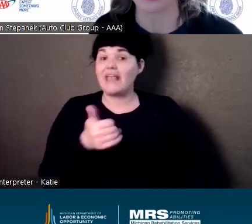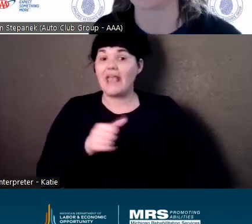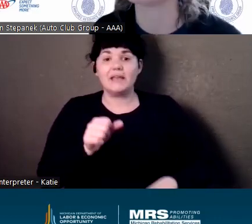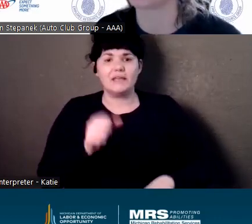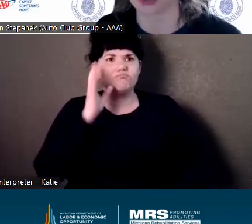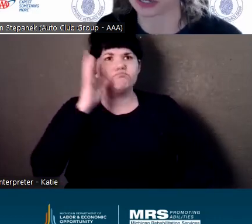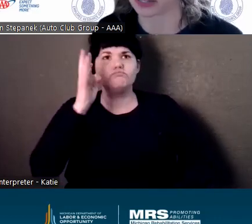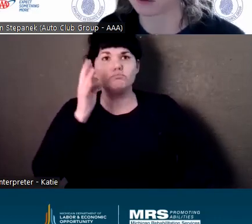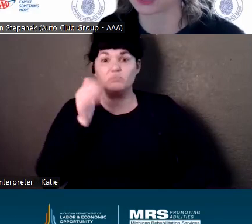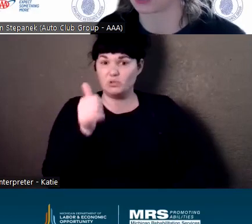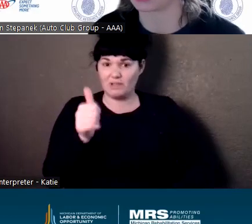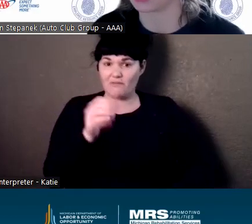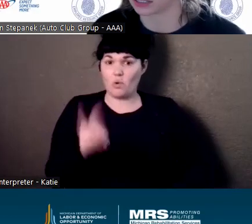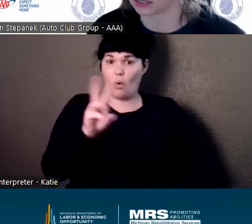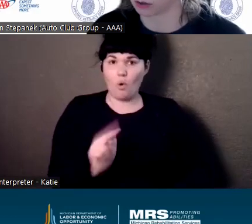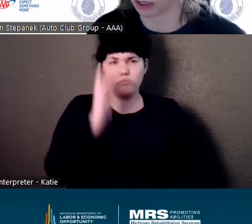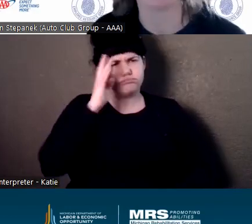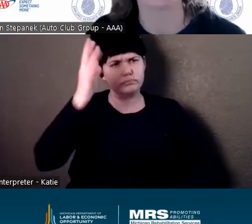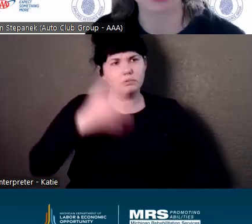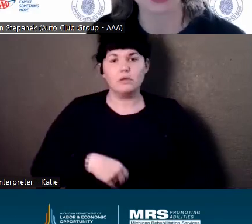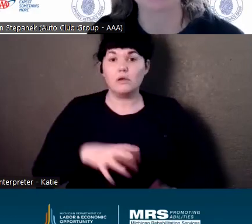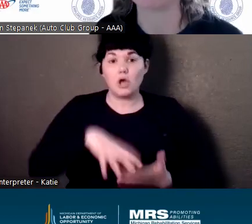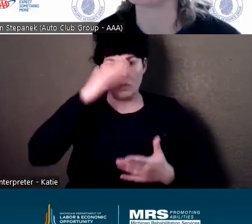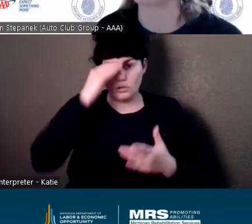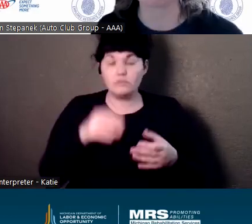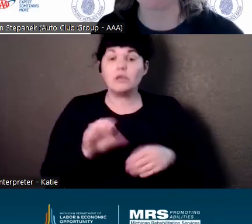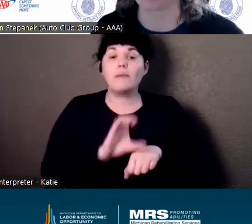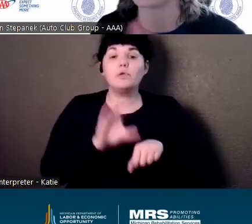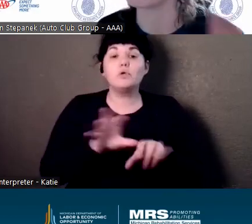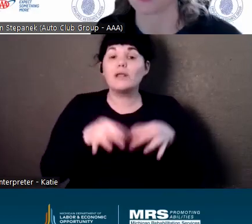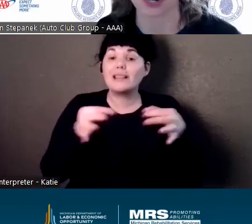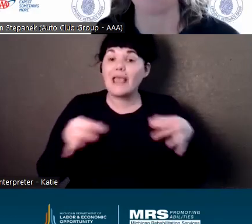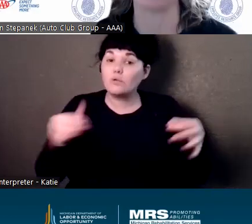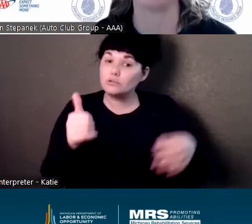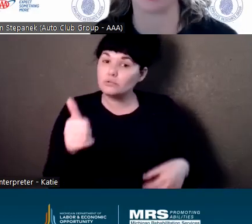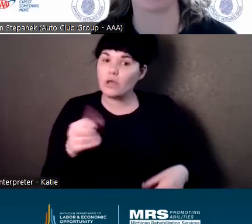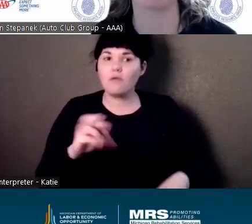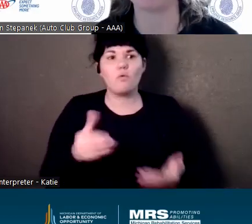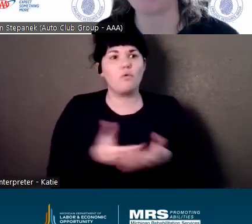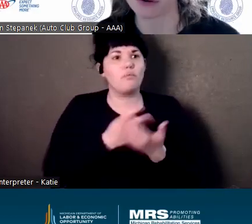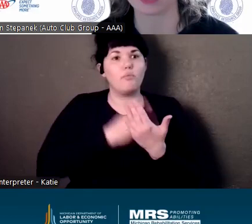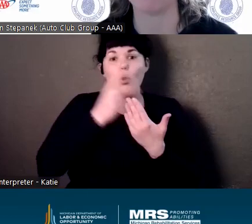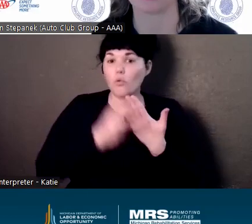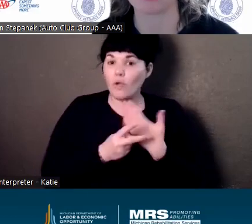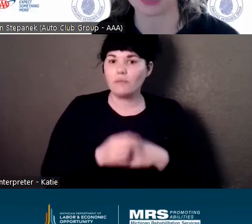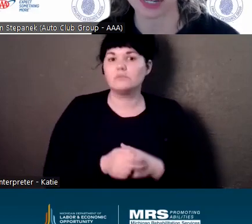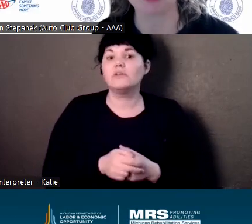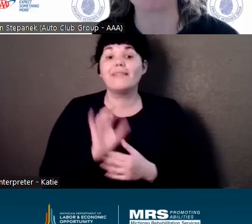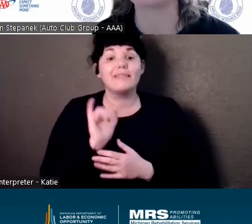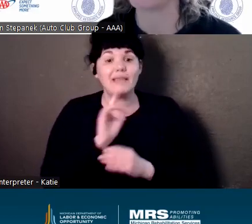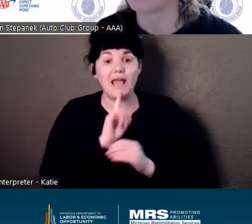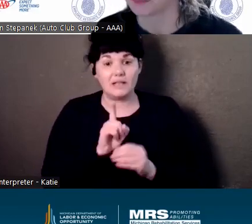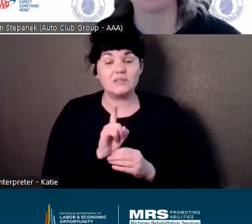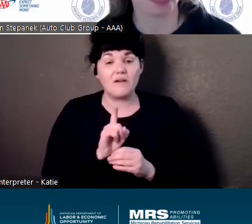own to learn a language, a computer language, or any program would be very, very